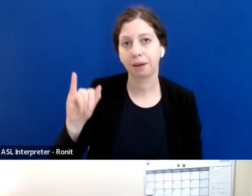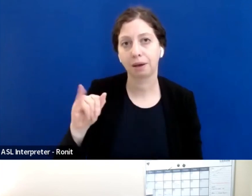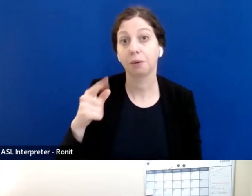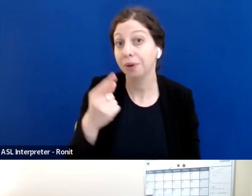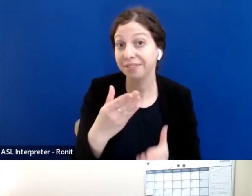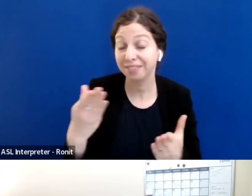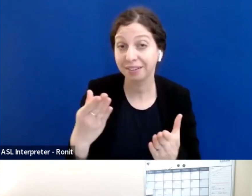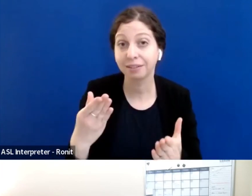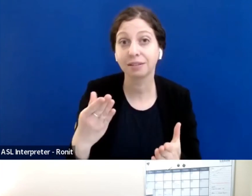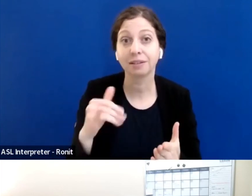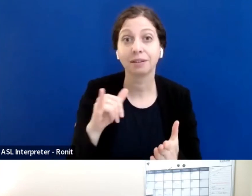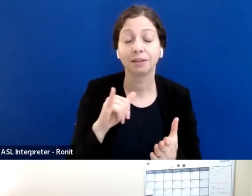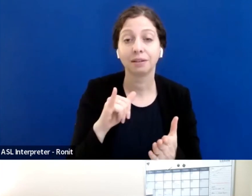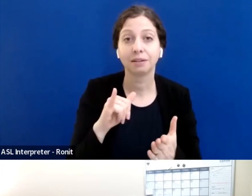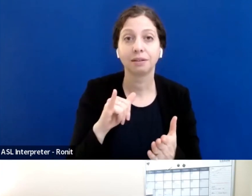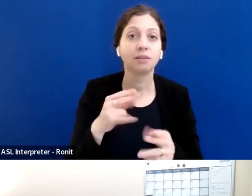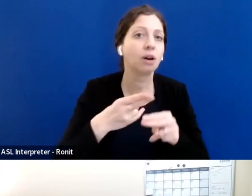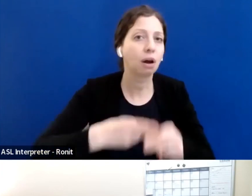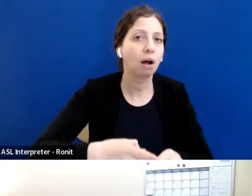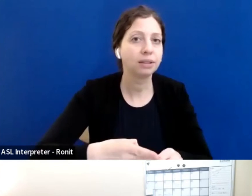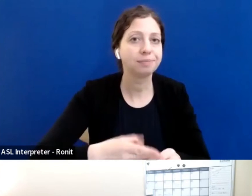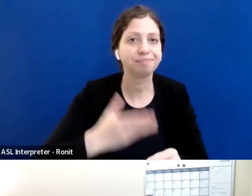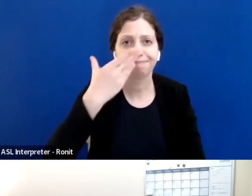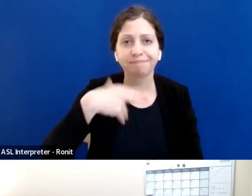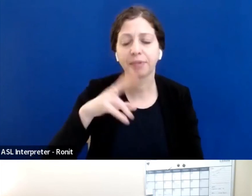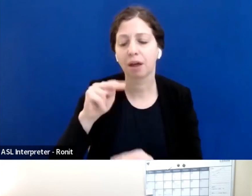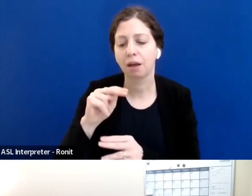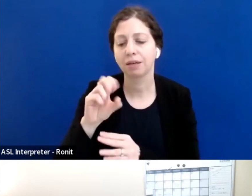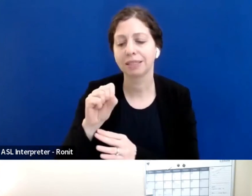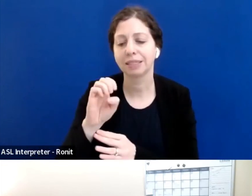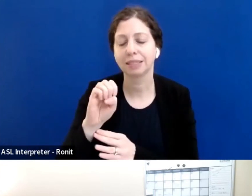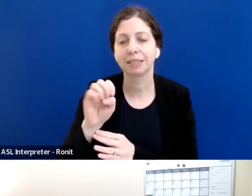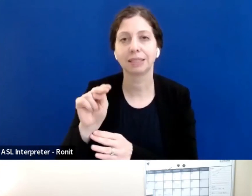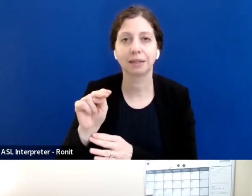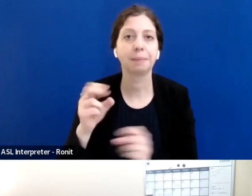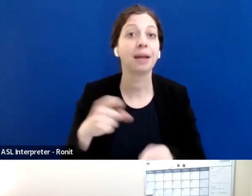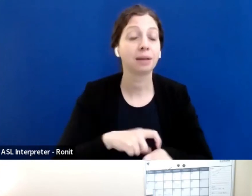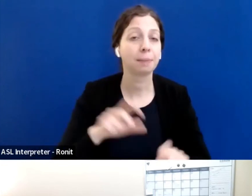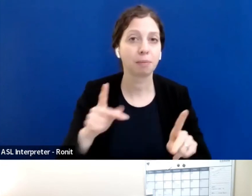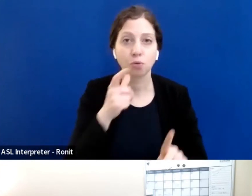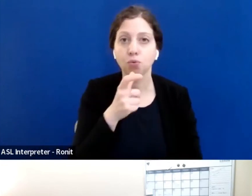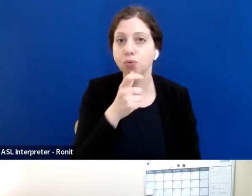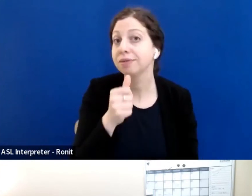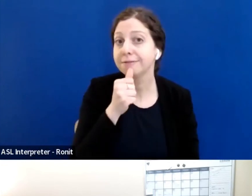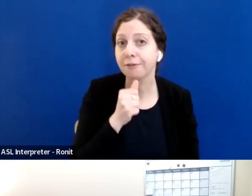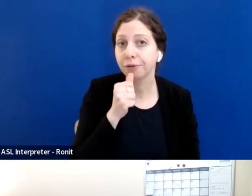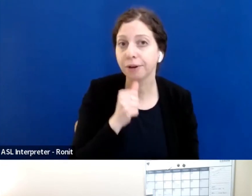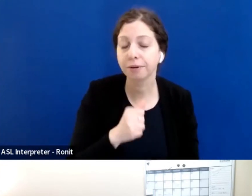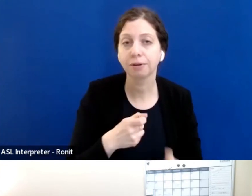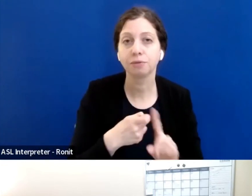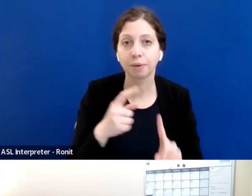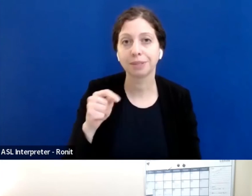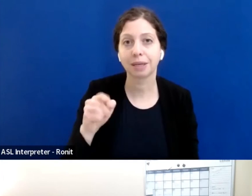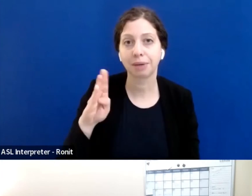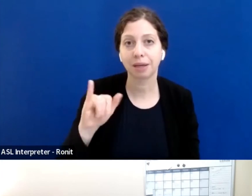that was in there. You know, they call it unseen, and lots of times people that are suffering from